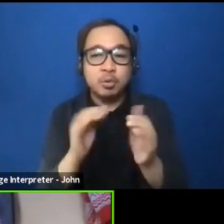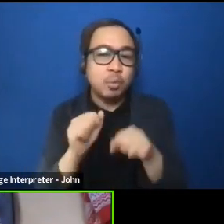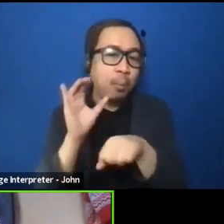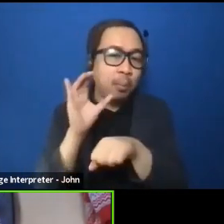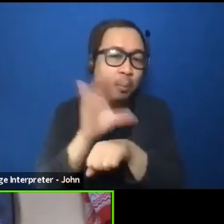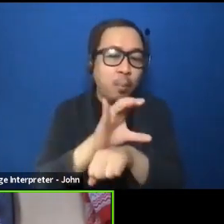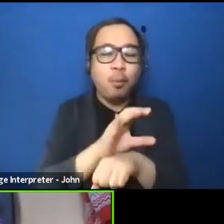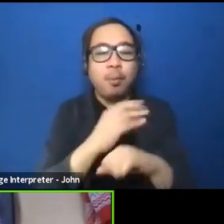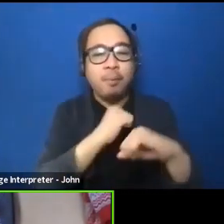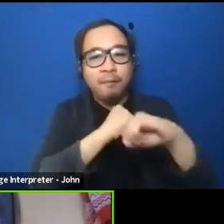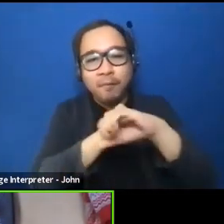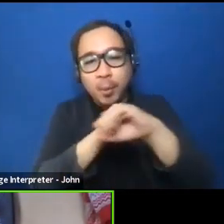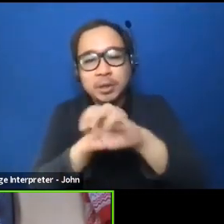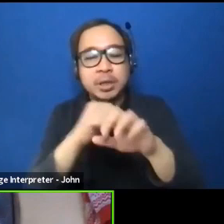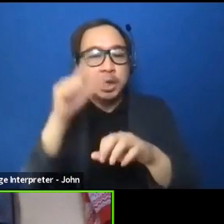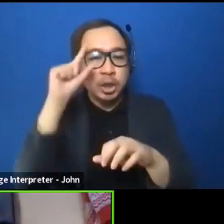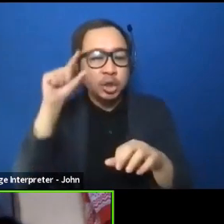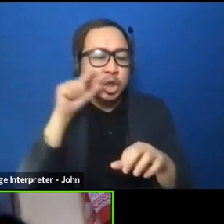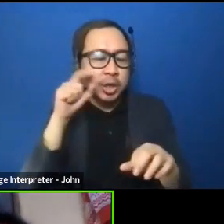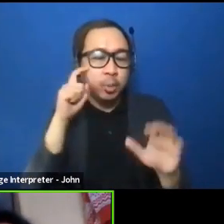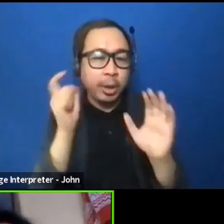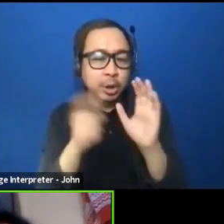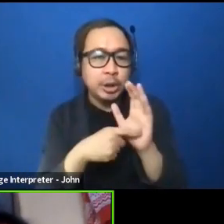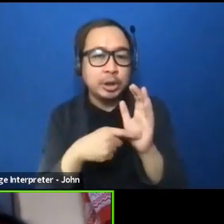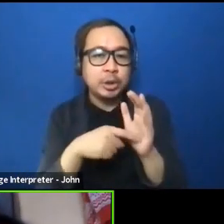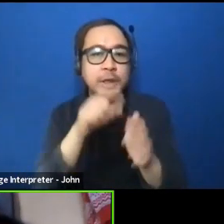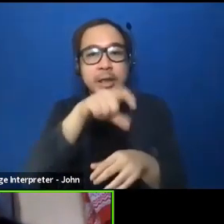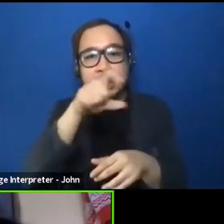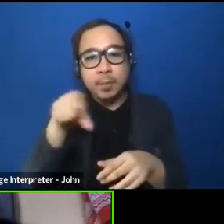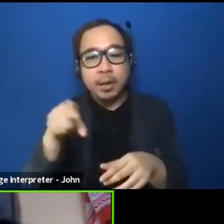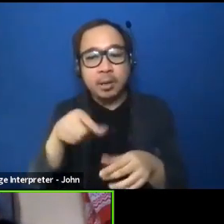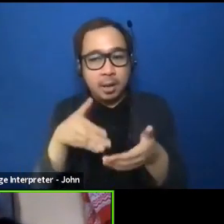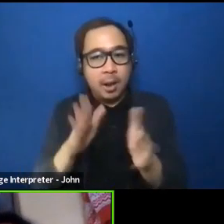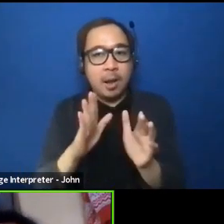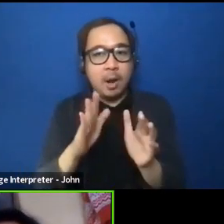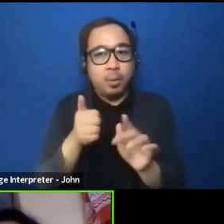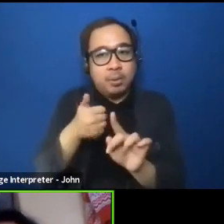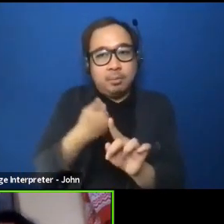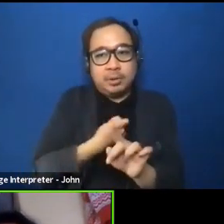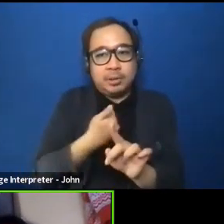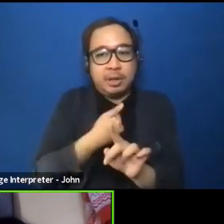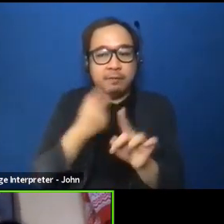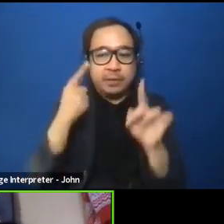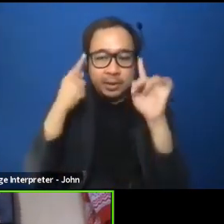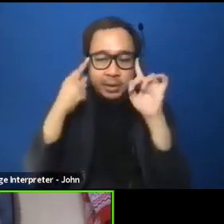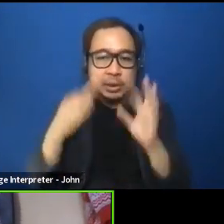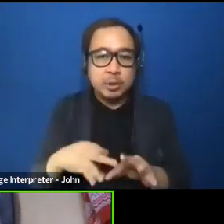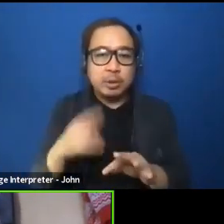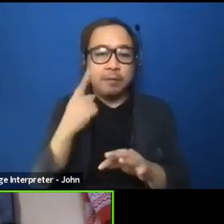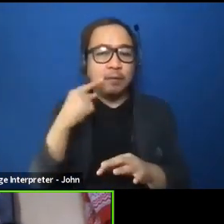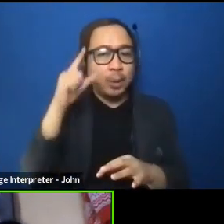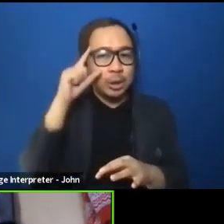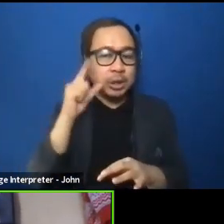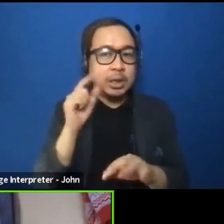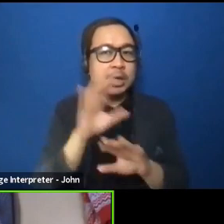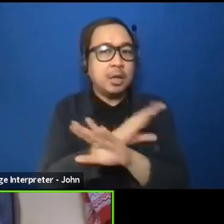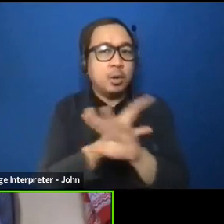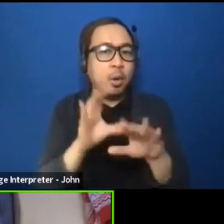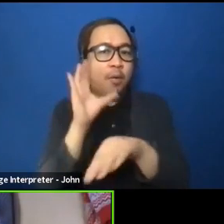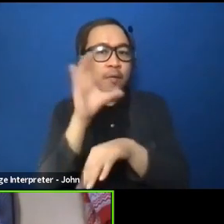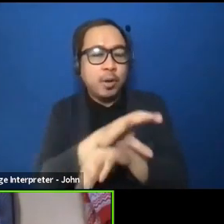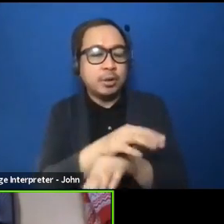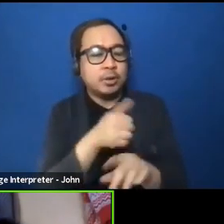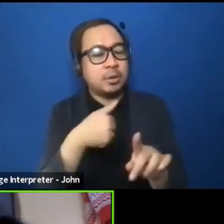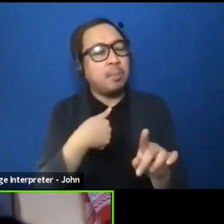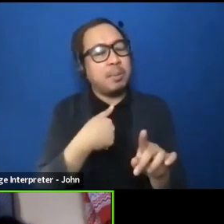Nepal, which allows self-determination of gender identity and not force people to identify as third